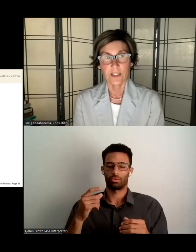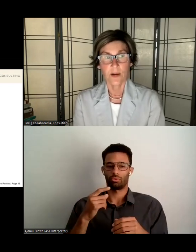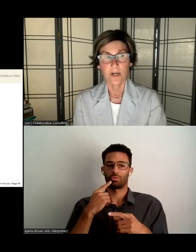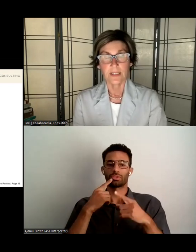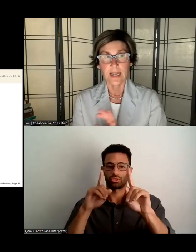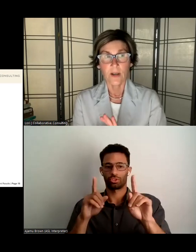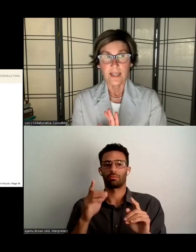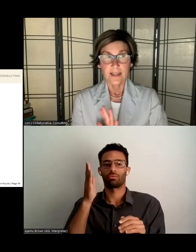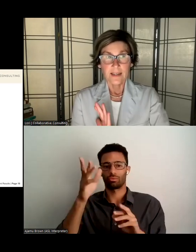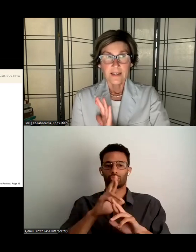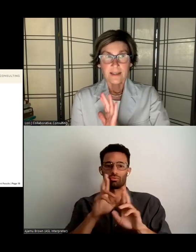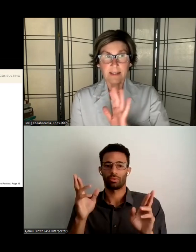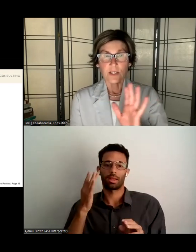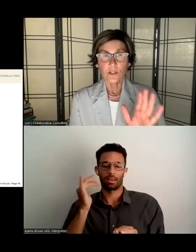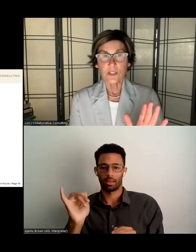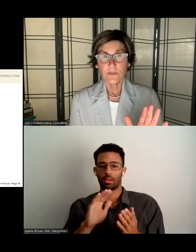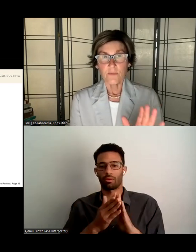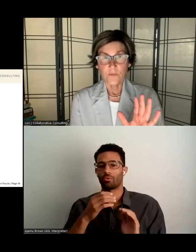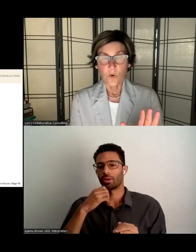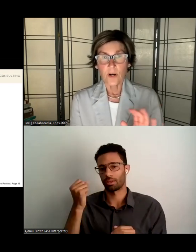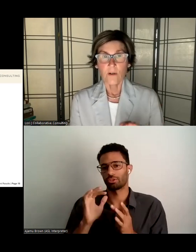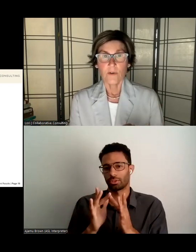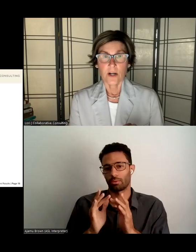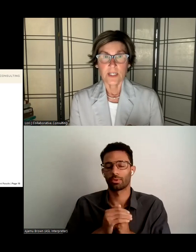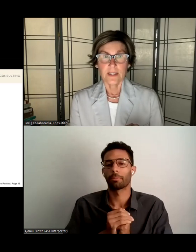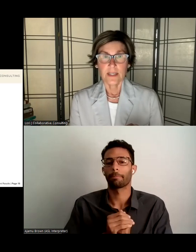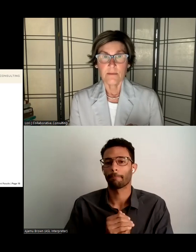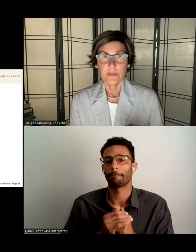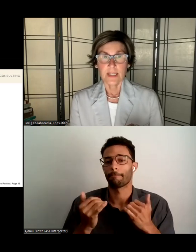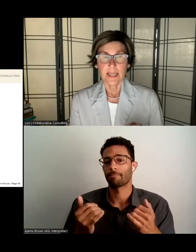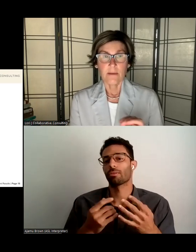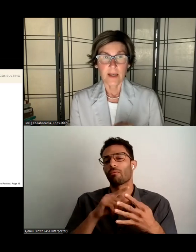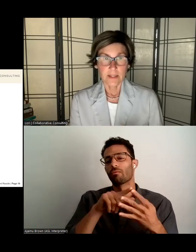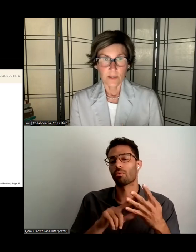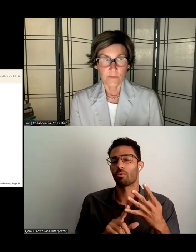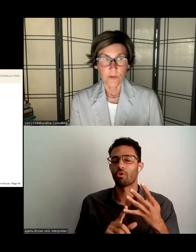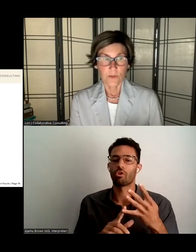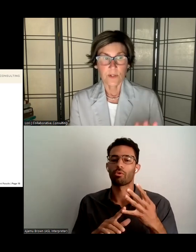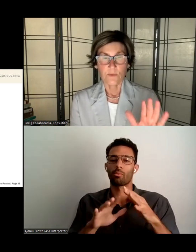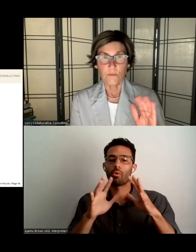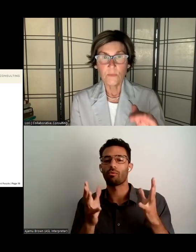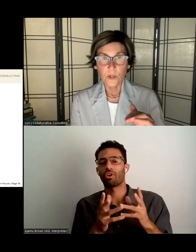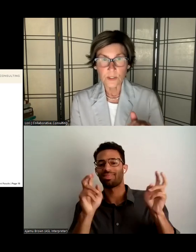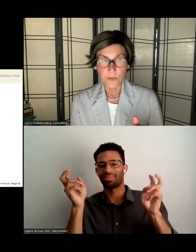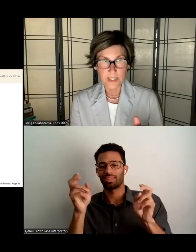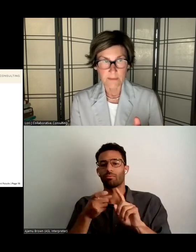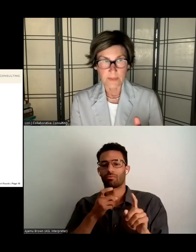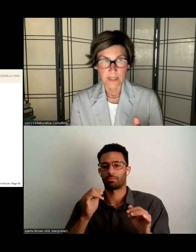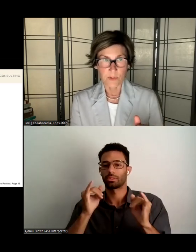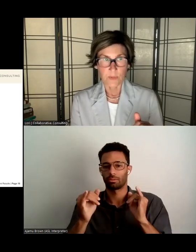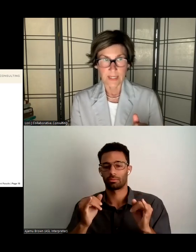California Aging Network. Now, these are just the 4 overarching themes that came out of the interviews. There's